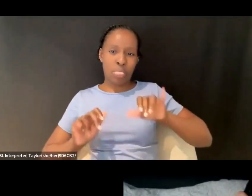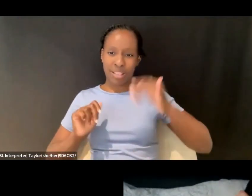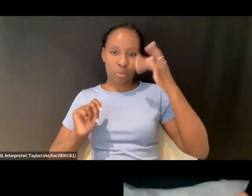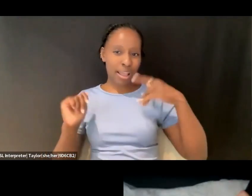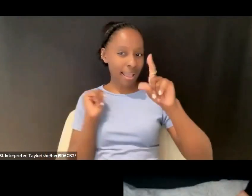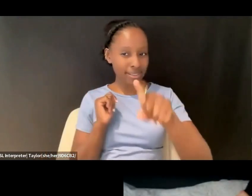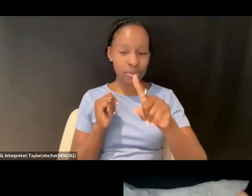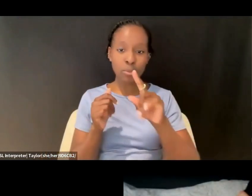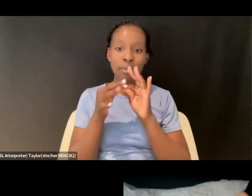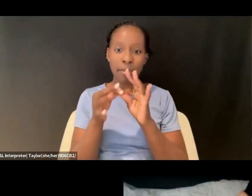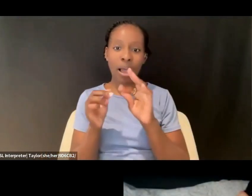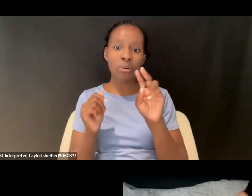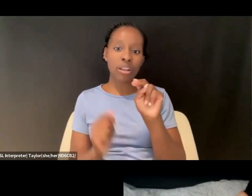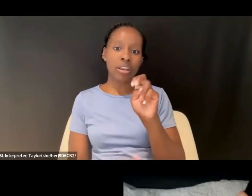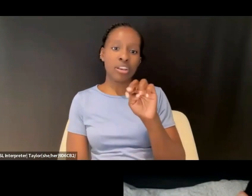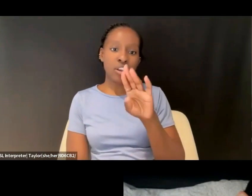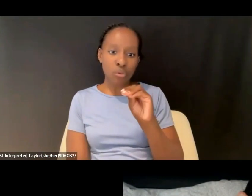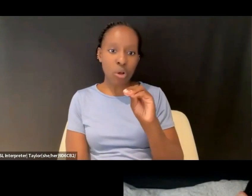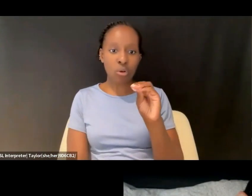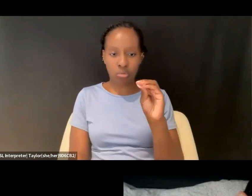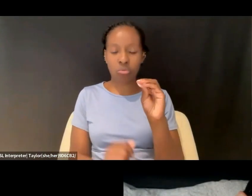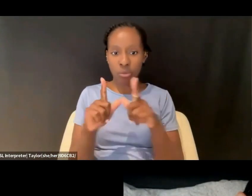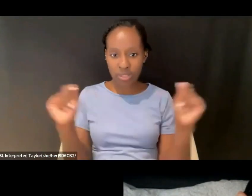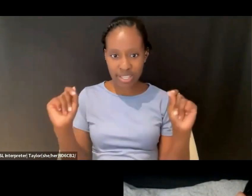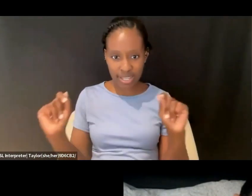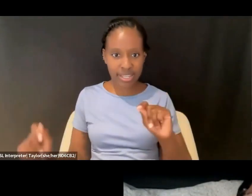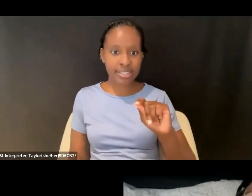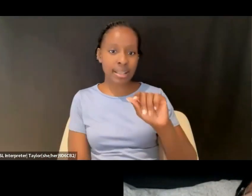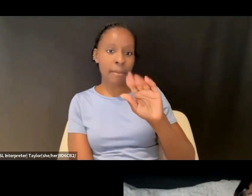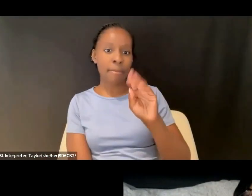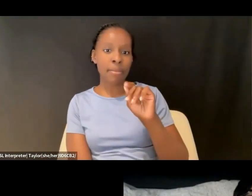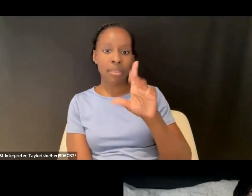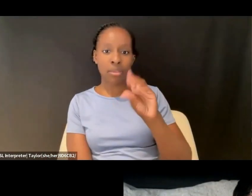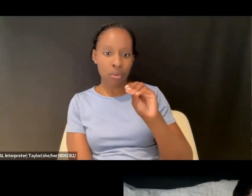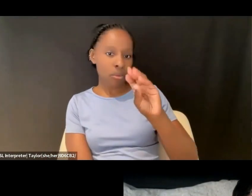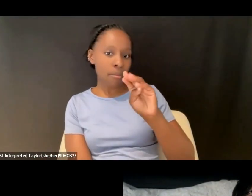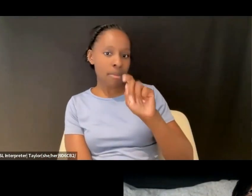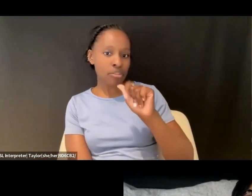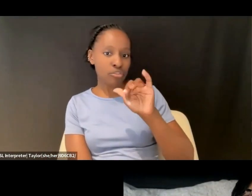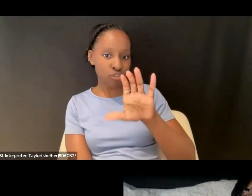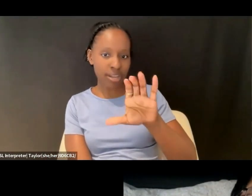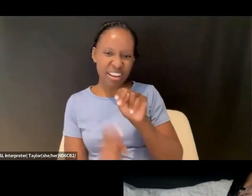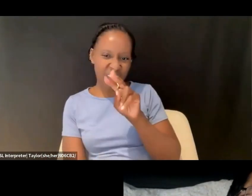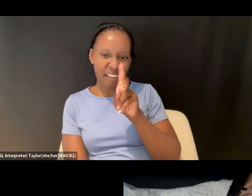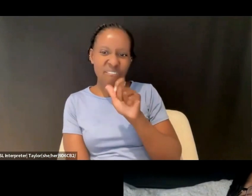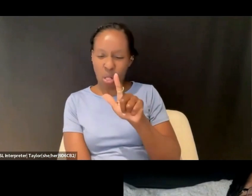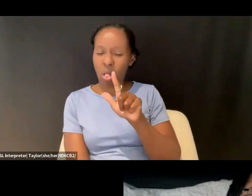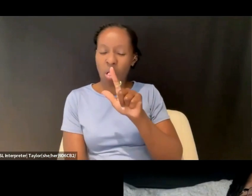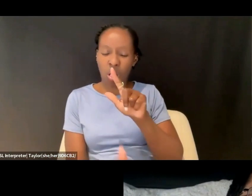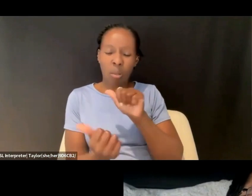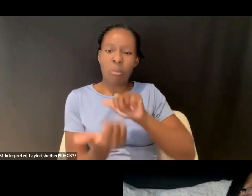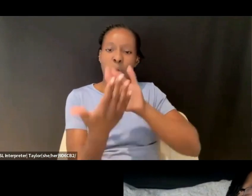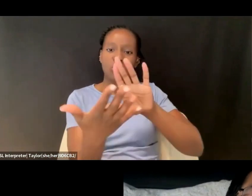about neurolinguistic, it's bibliometric. So it's a very novel way that actually portrays